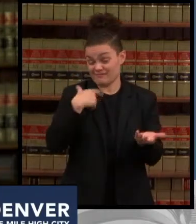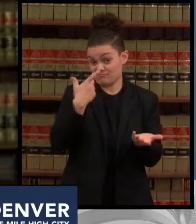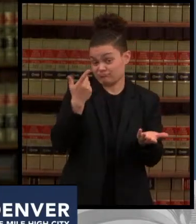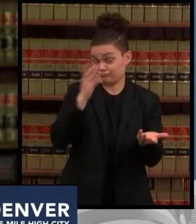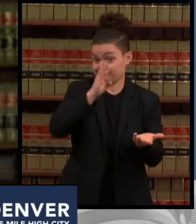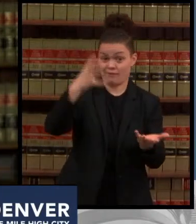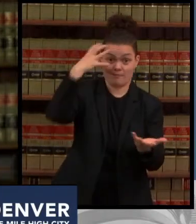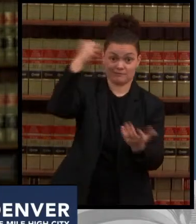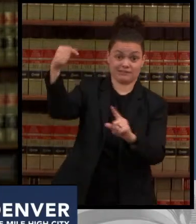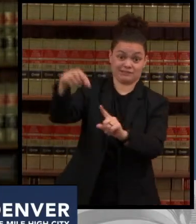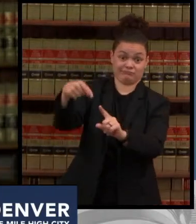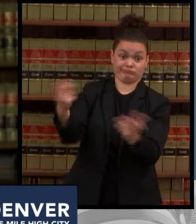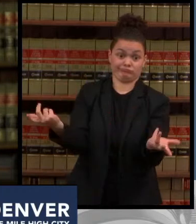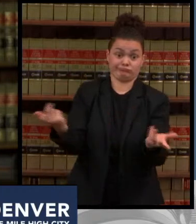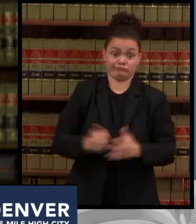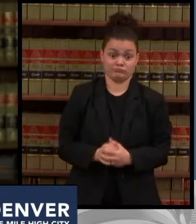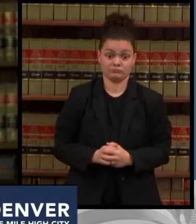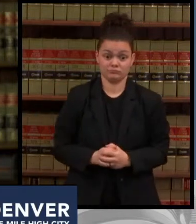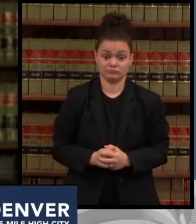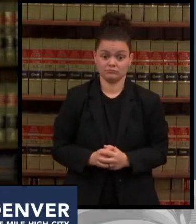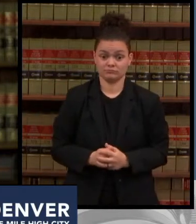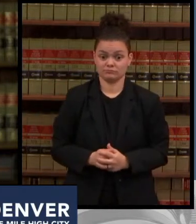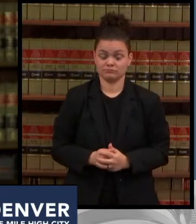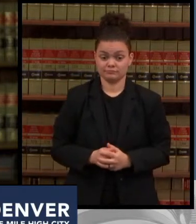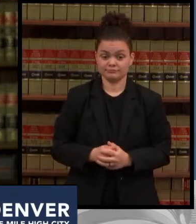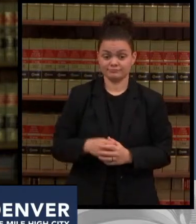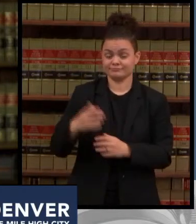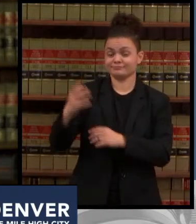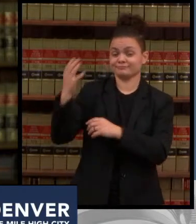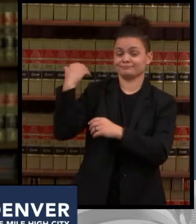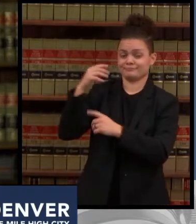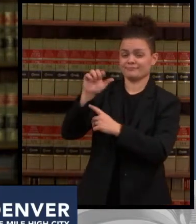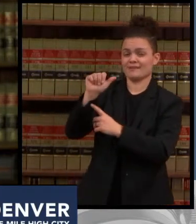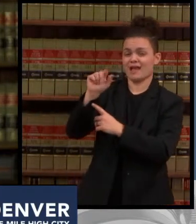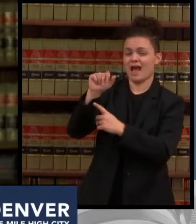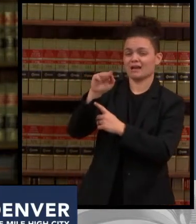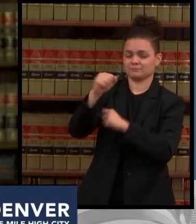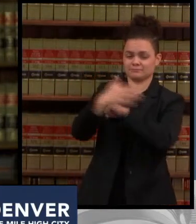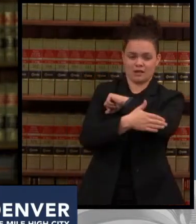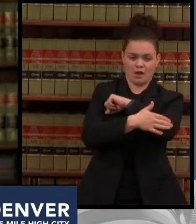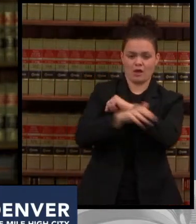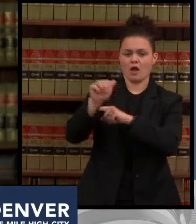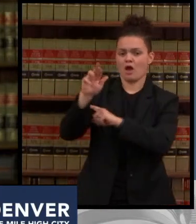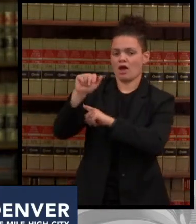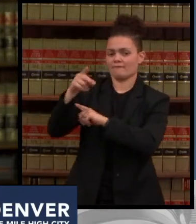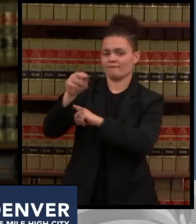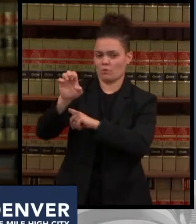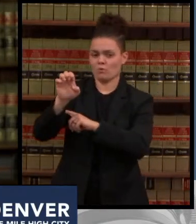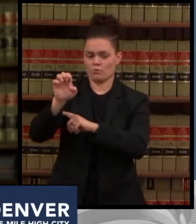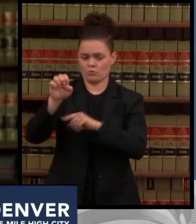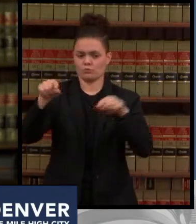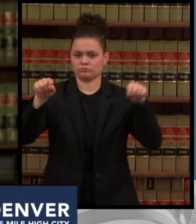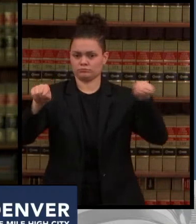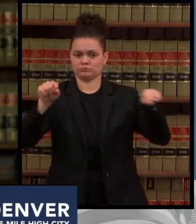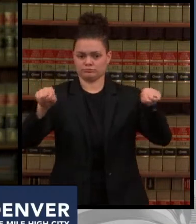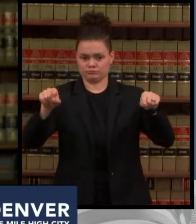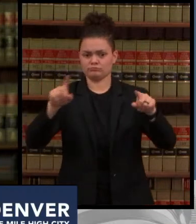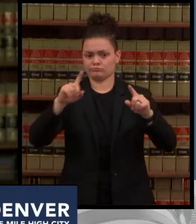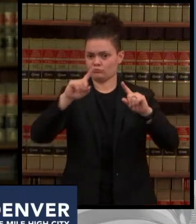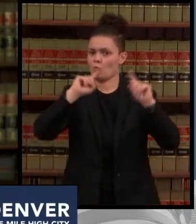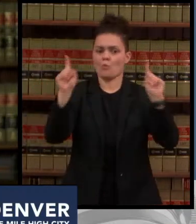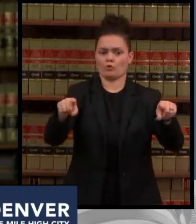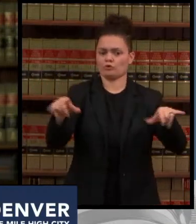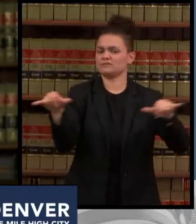last night for Adams and Arapahoe County by our Board of Health looks very similar to the Denver order. We have tried to be as consistent as